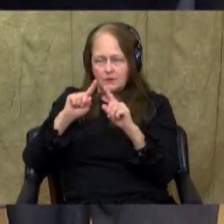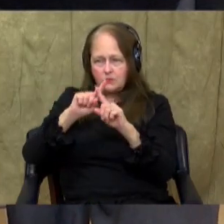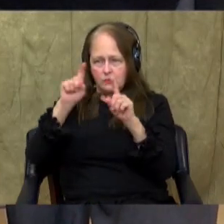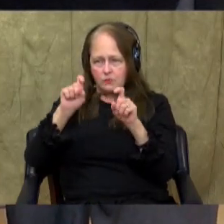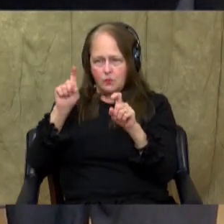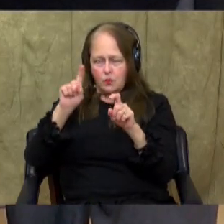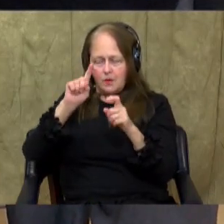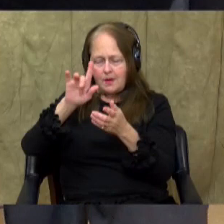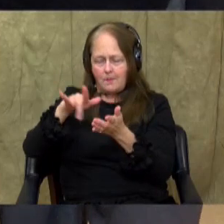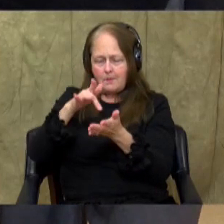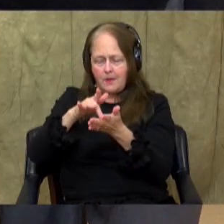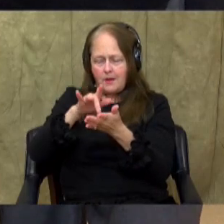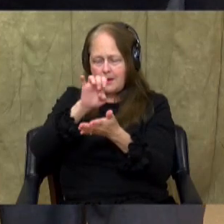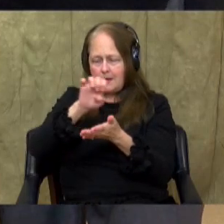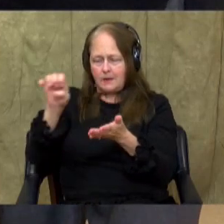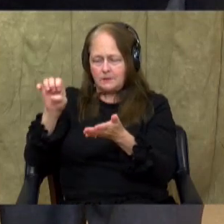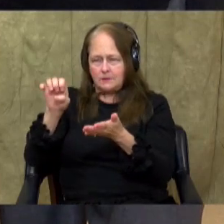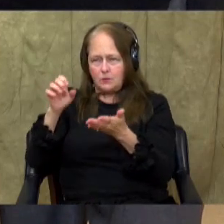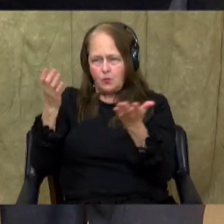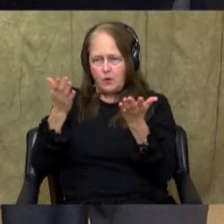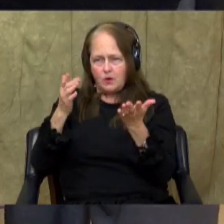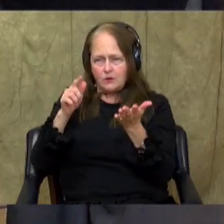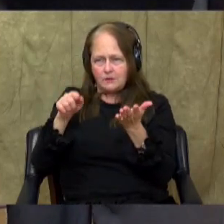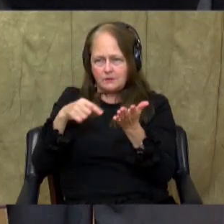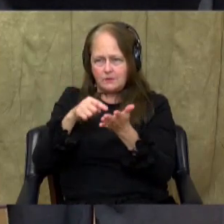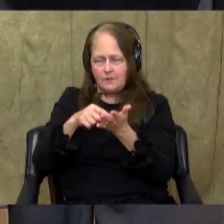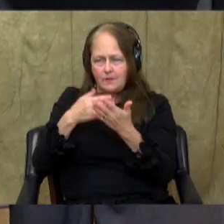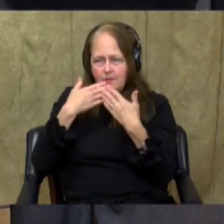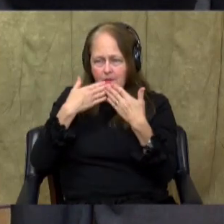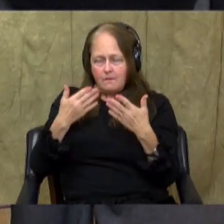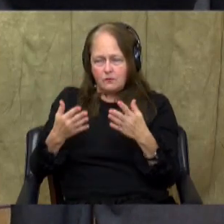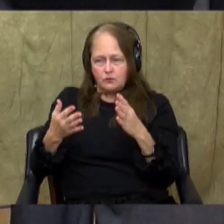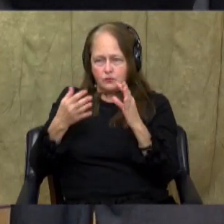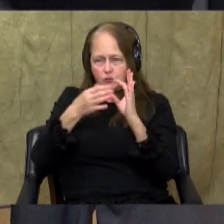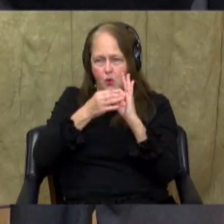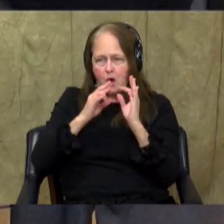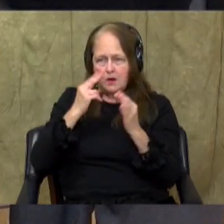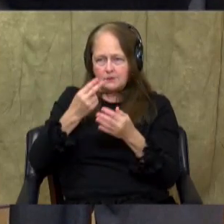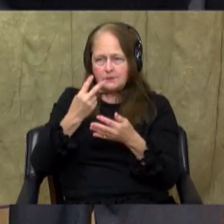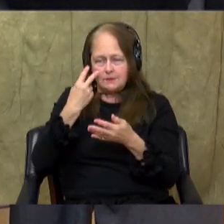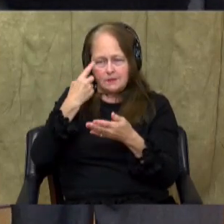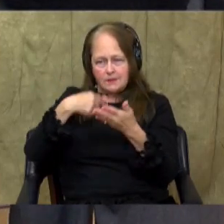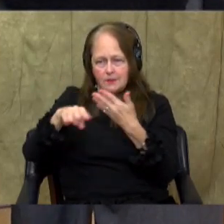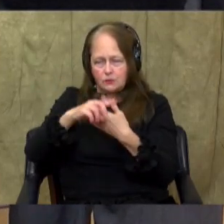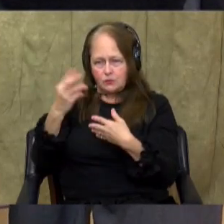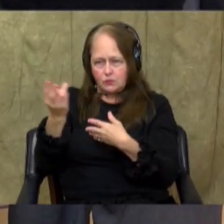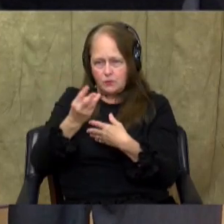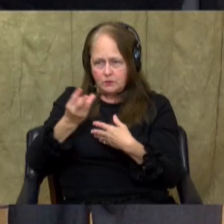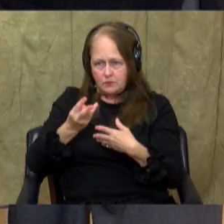what is the Middle East, and just exactly where is that? Thank you for joining us. We'll see you next Wednesday.